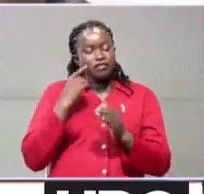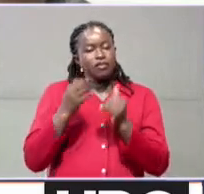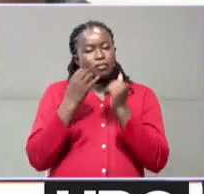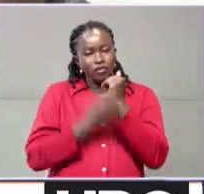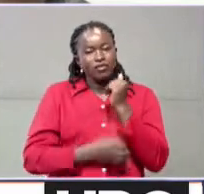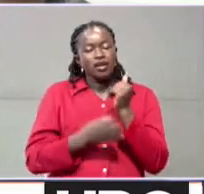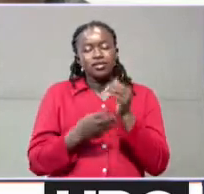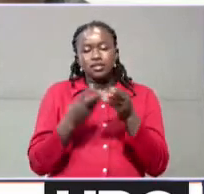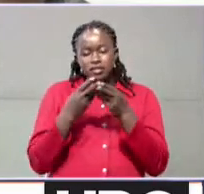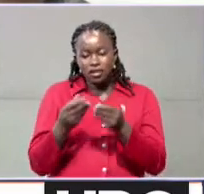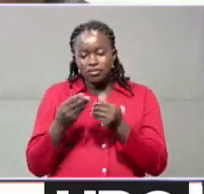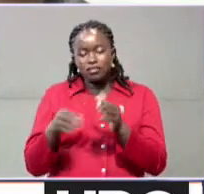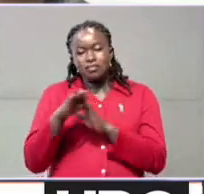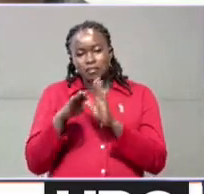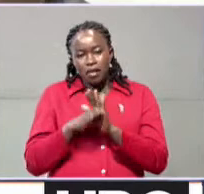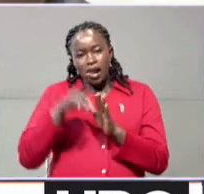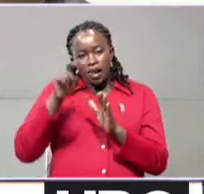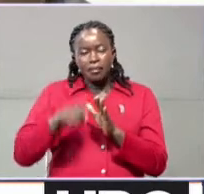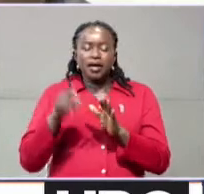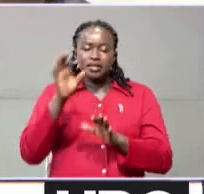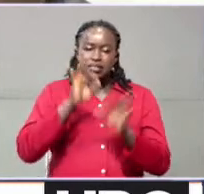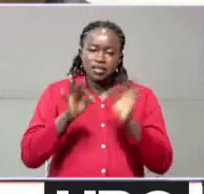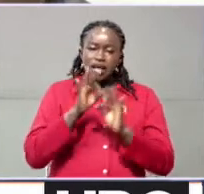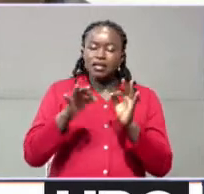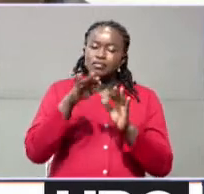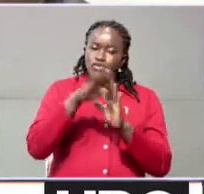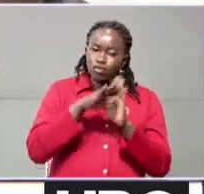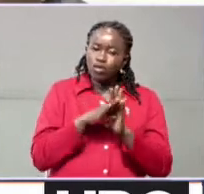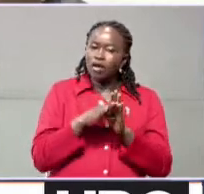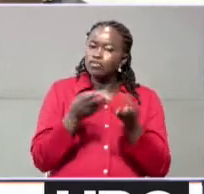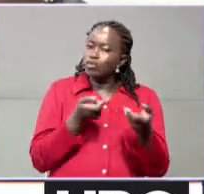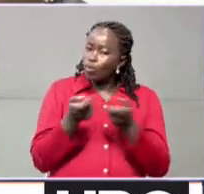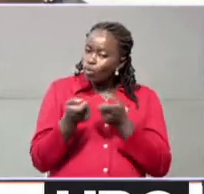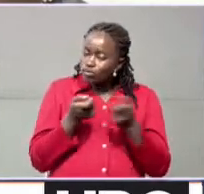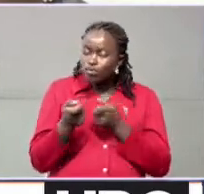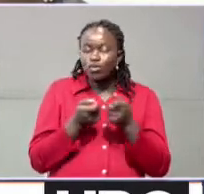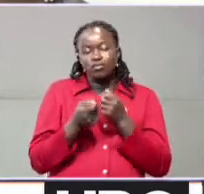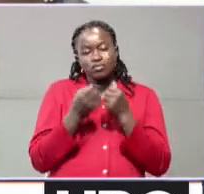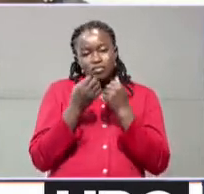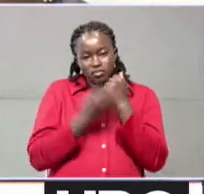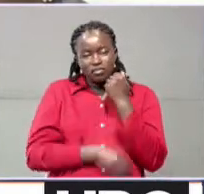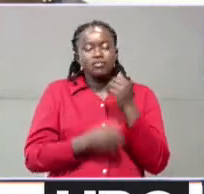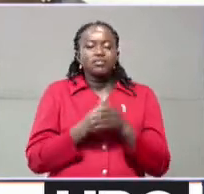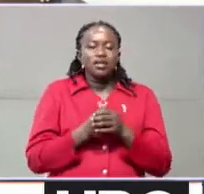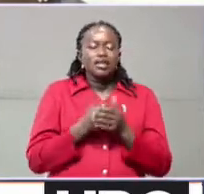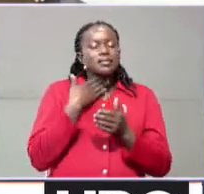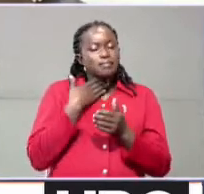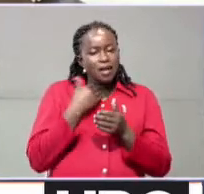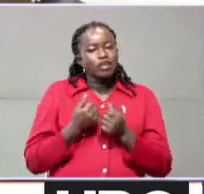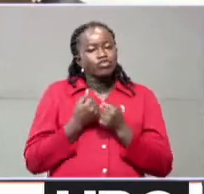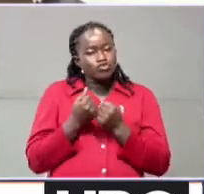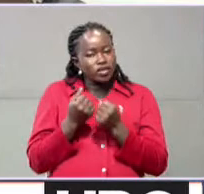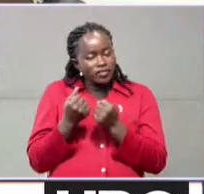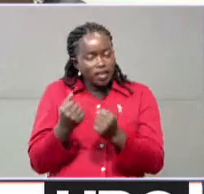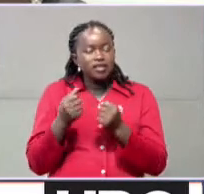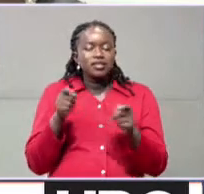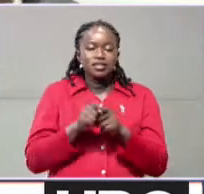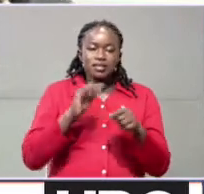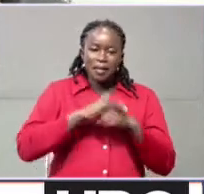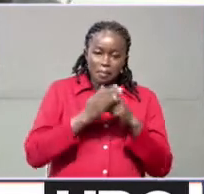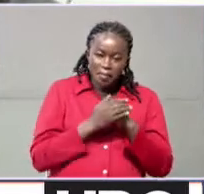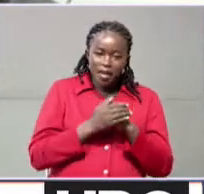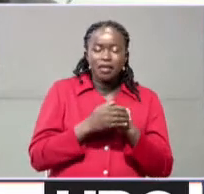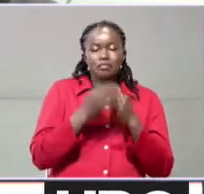programs should design poverty education programs that are demand driven and therefore make the poor at the